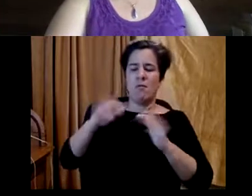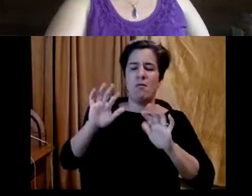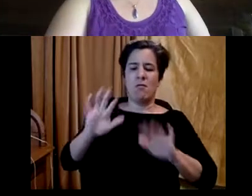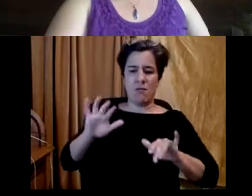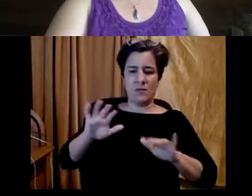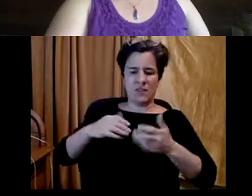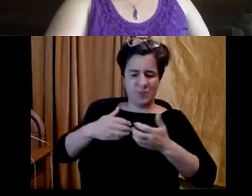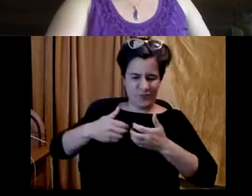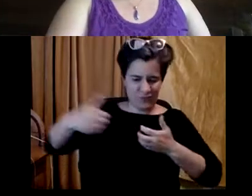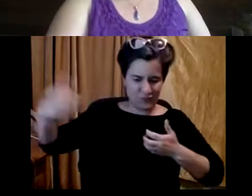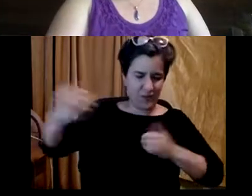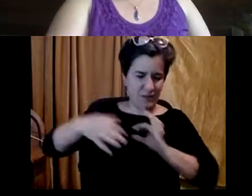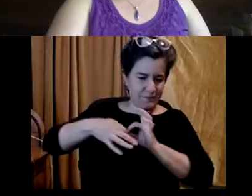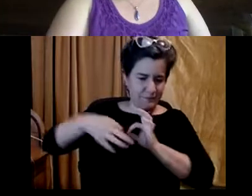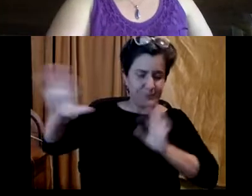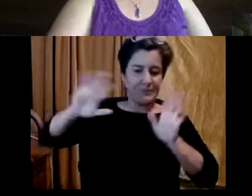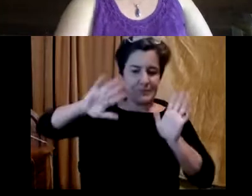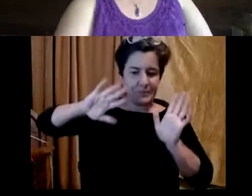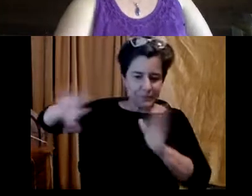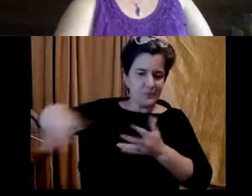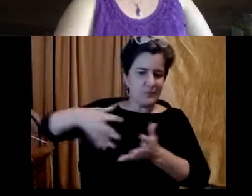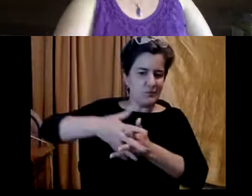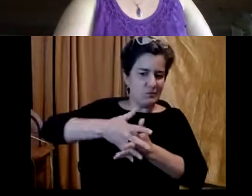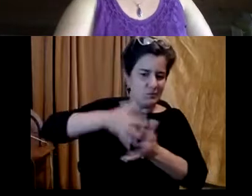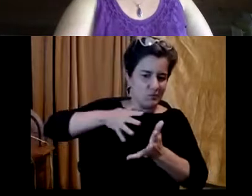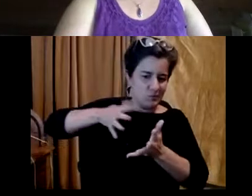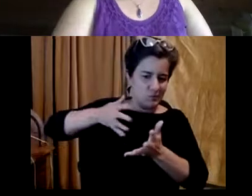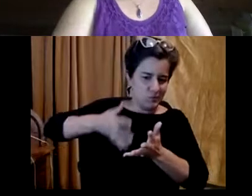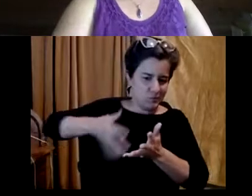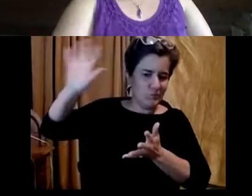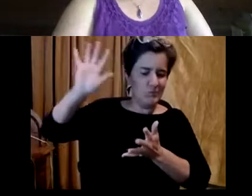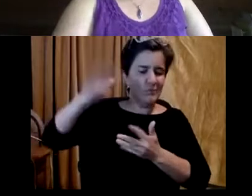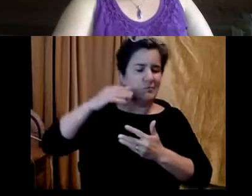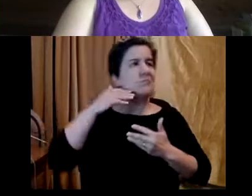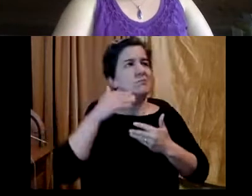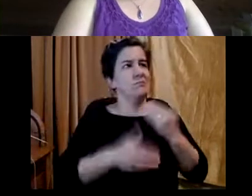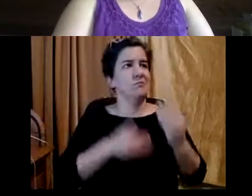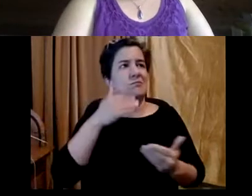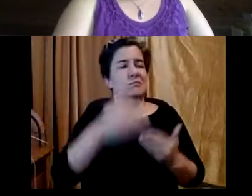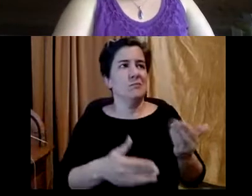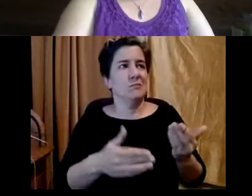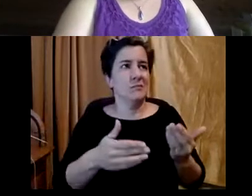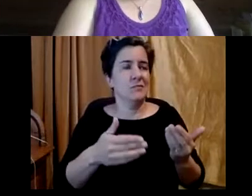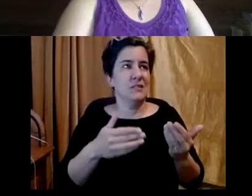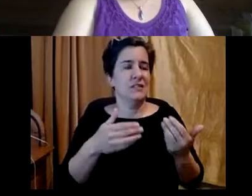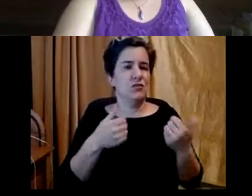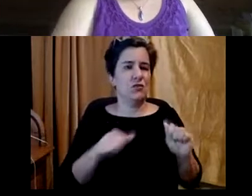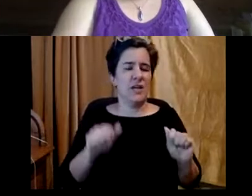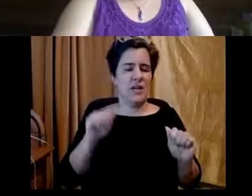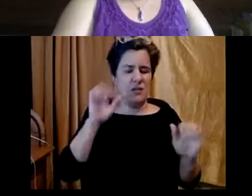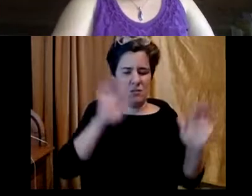on from it and completely disentangling myself from it, and